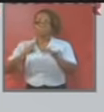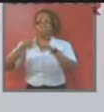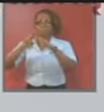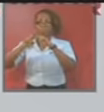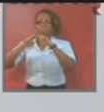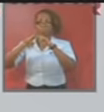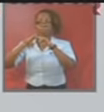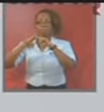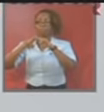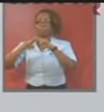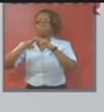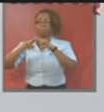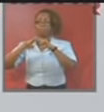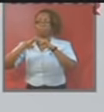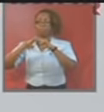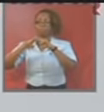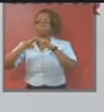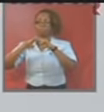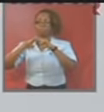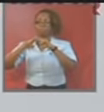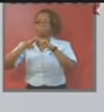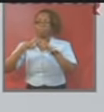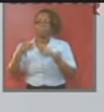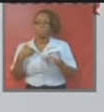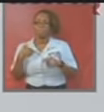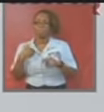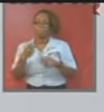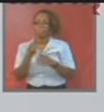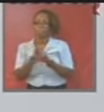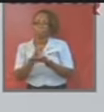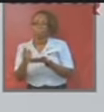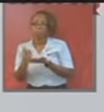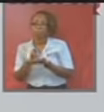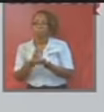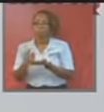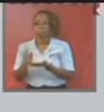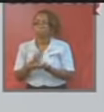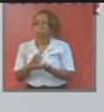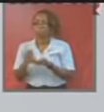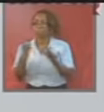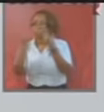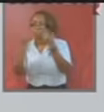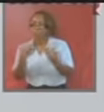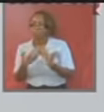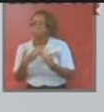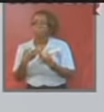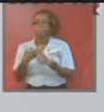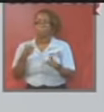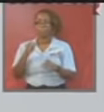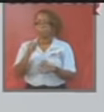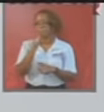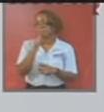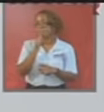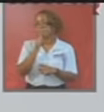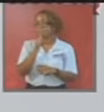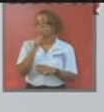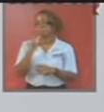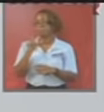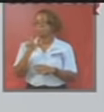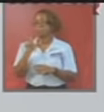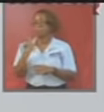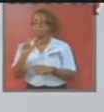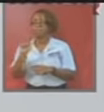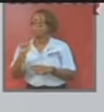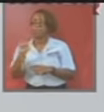weekly update from the private sector that comes to my office, usually on a Friday evening. So we get the positives every day, sometimes